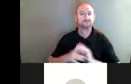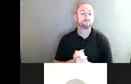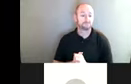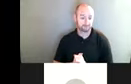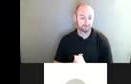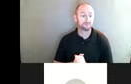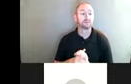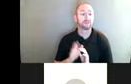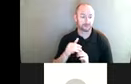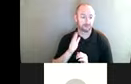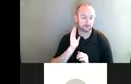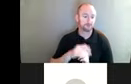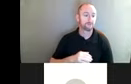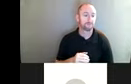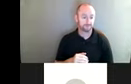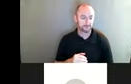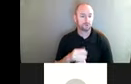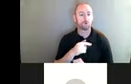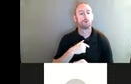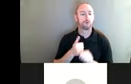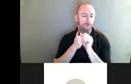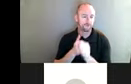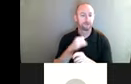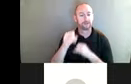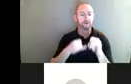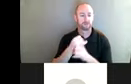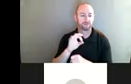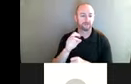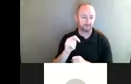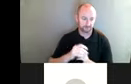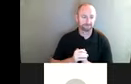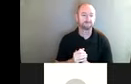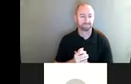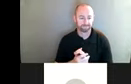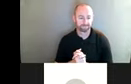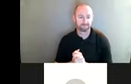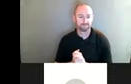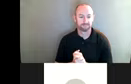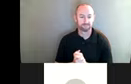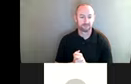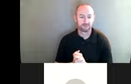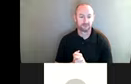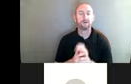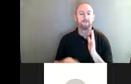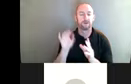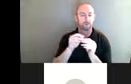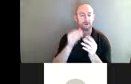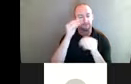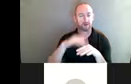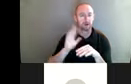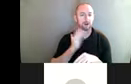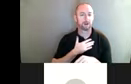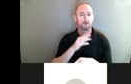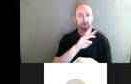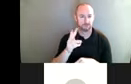how we're going to do it. Everyone's going to adopt the international foot. Okay, that's how we're going with this. You can find more information about that on our